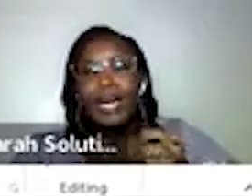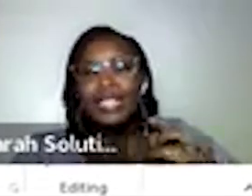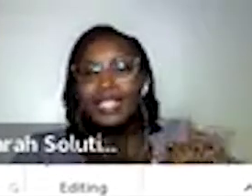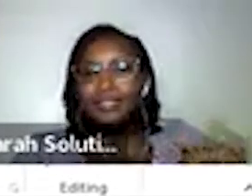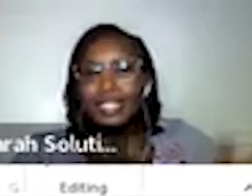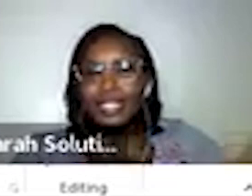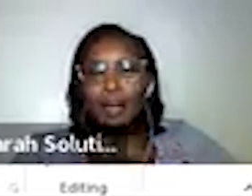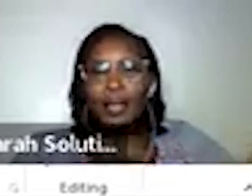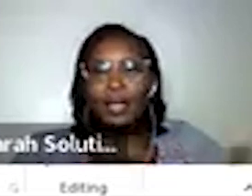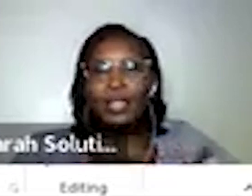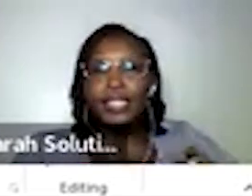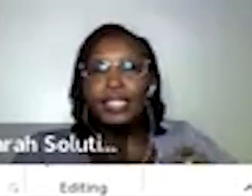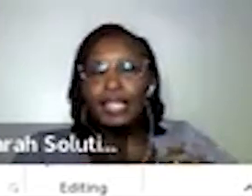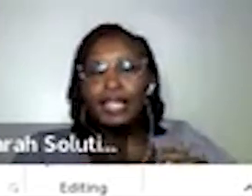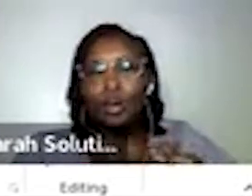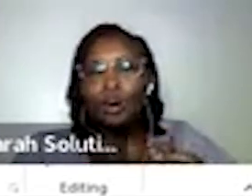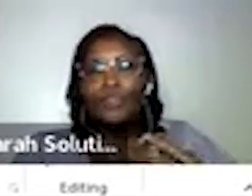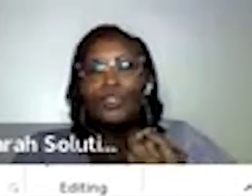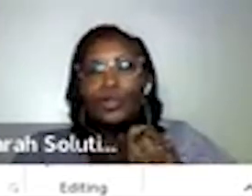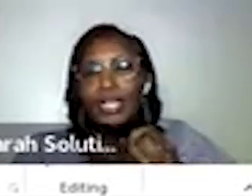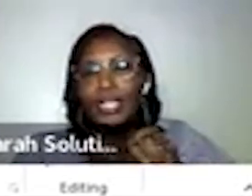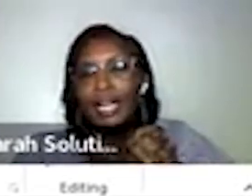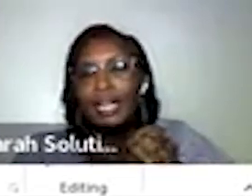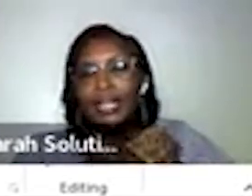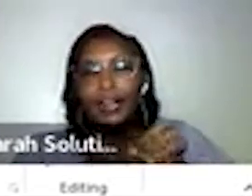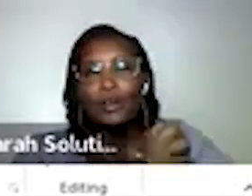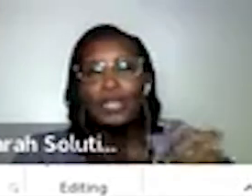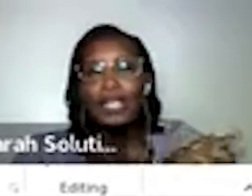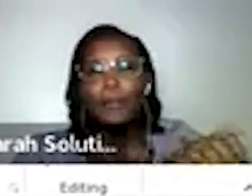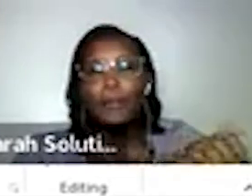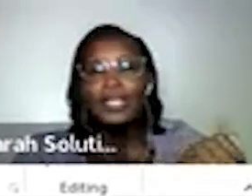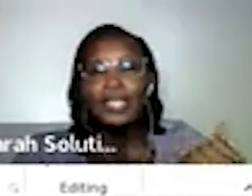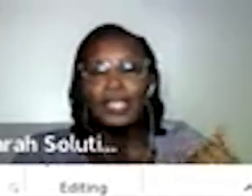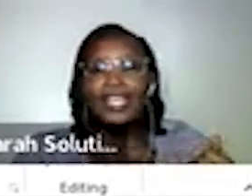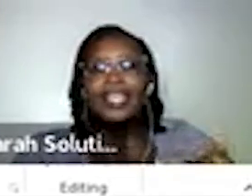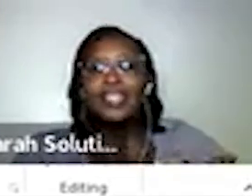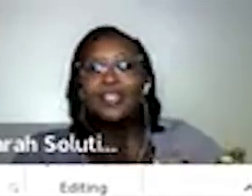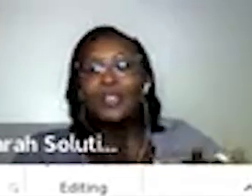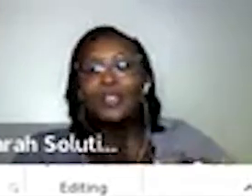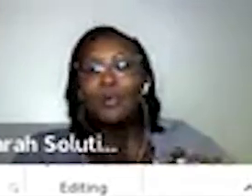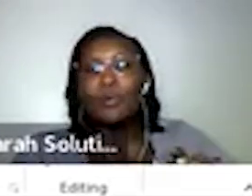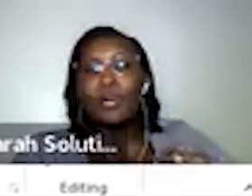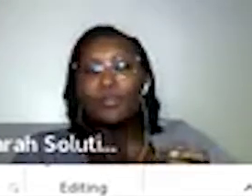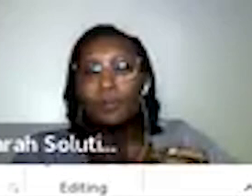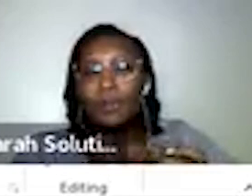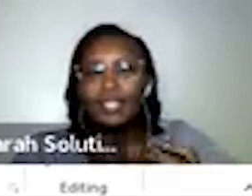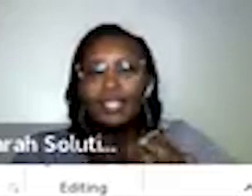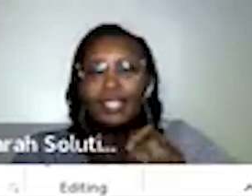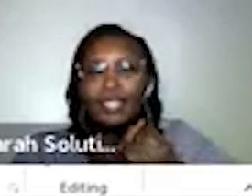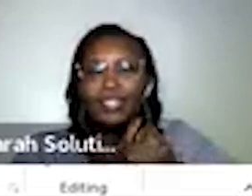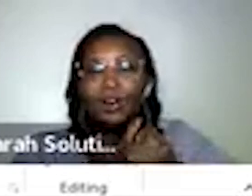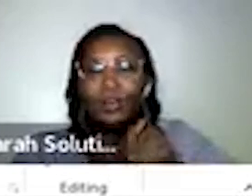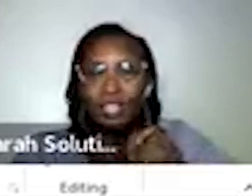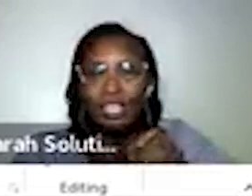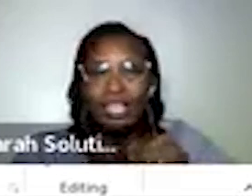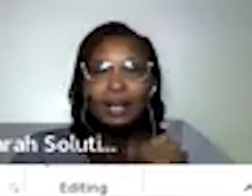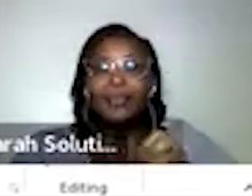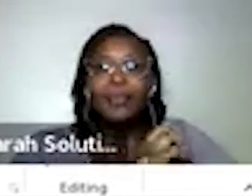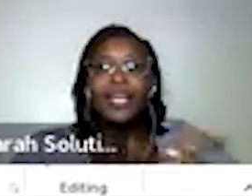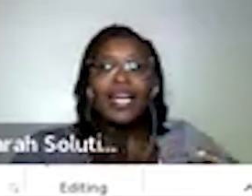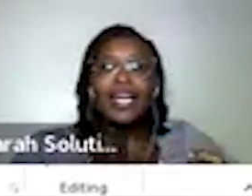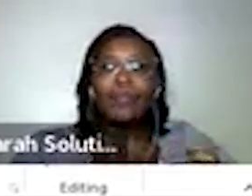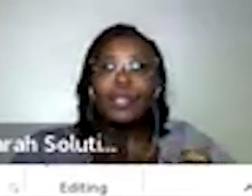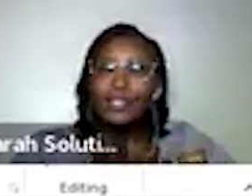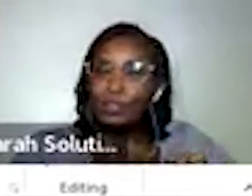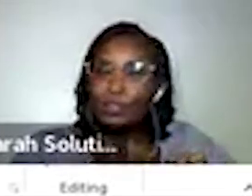Conversation. This event is happening on the 2nd of June here in Nairobi at Kempinski. This is going to be one of the biggest events of the